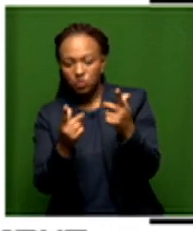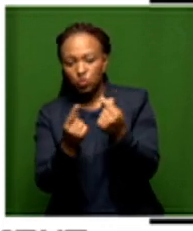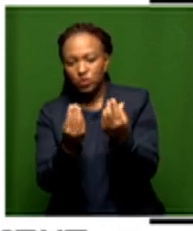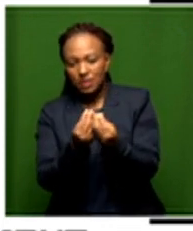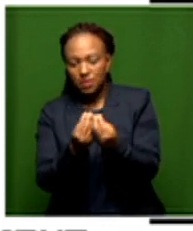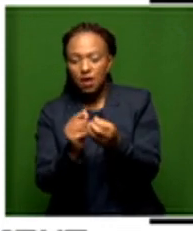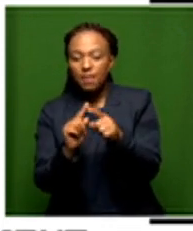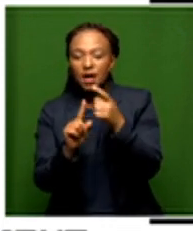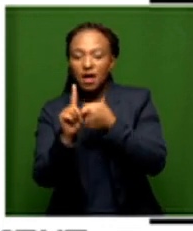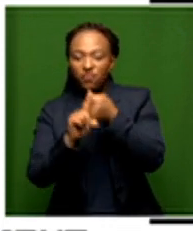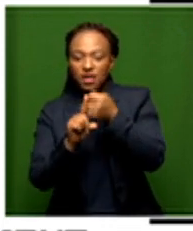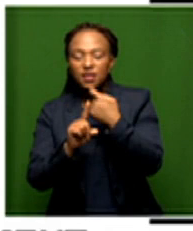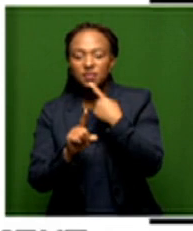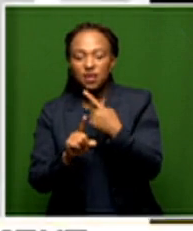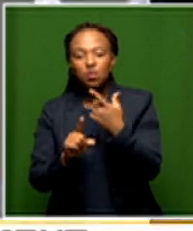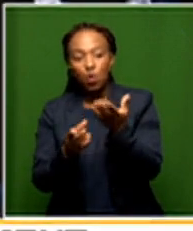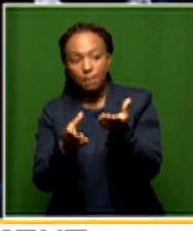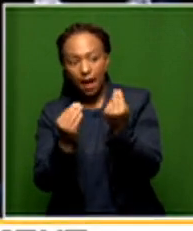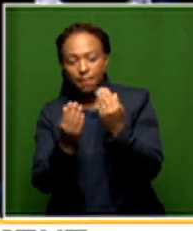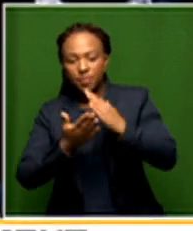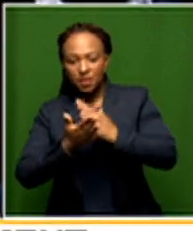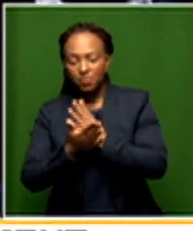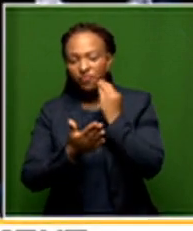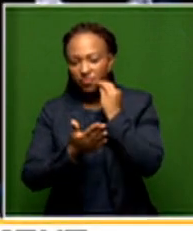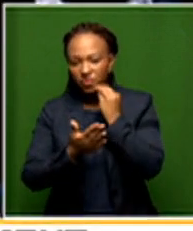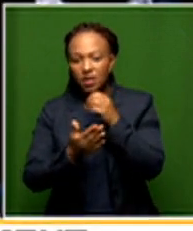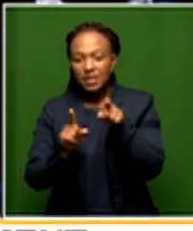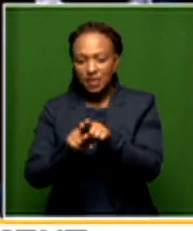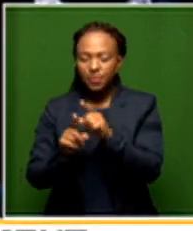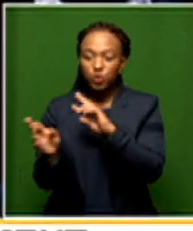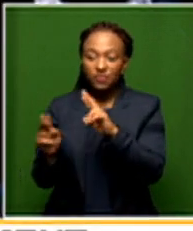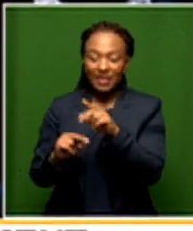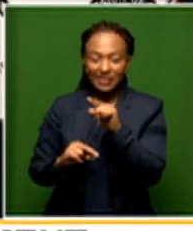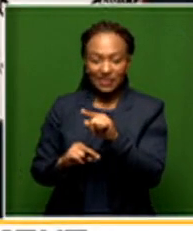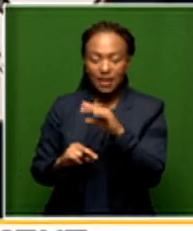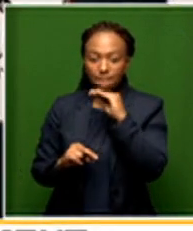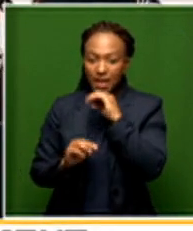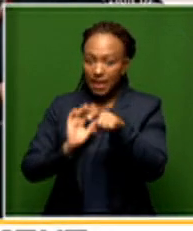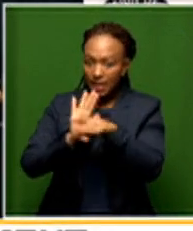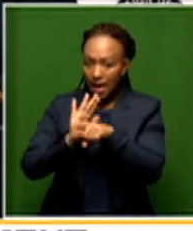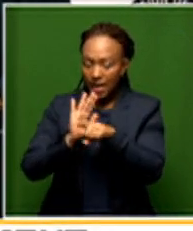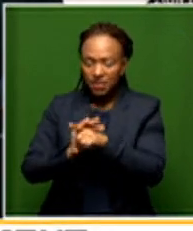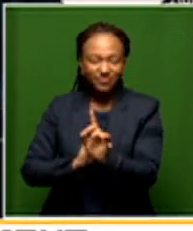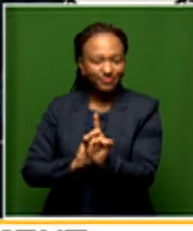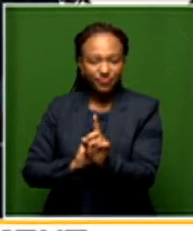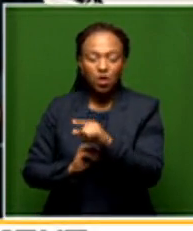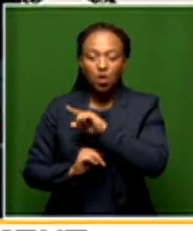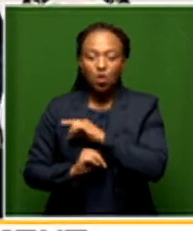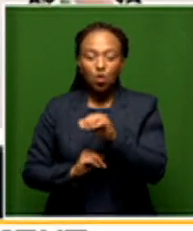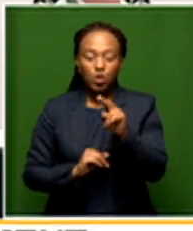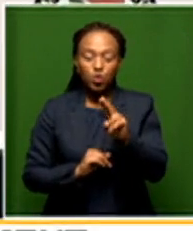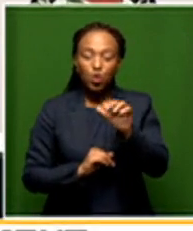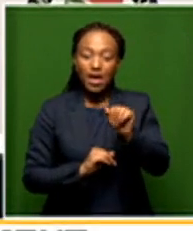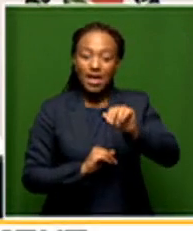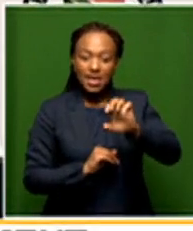was saying was that we will be able to get some of that information, and that's what she was referring to. So it's not all negative. The UAE may not